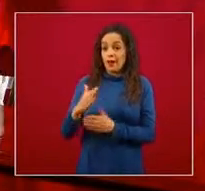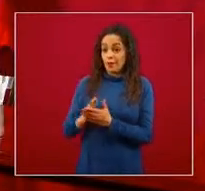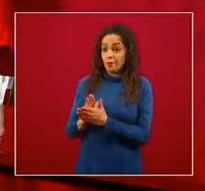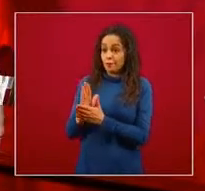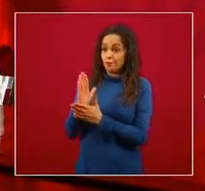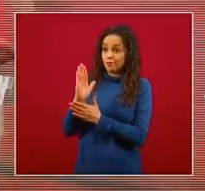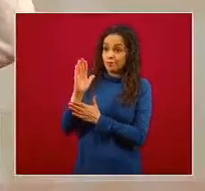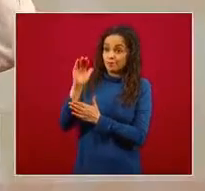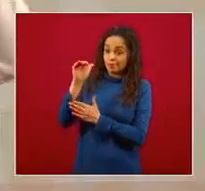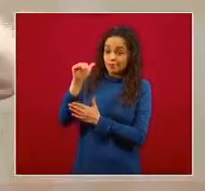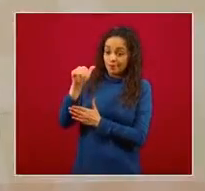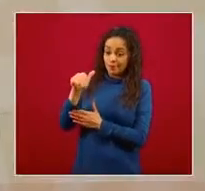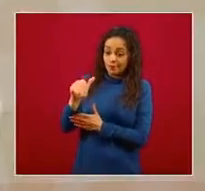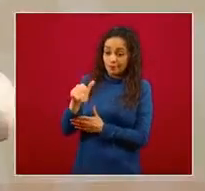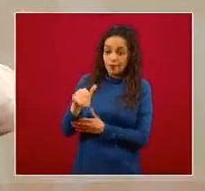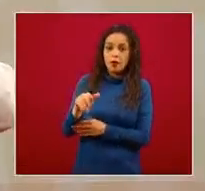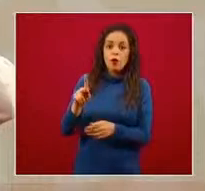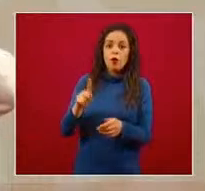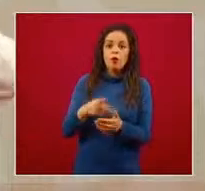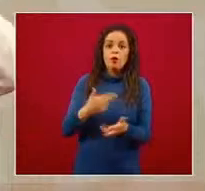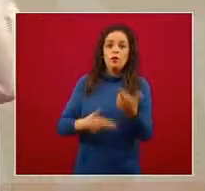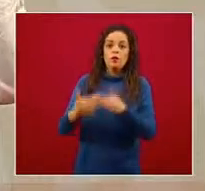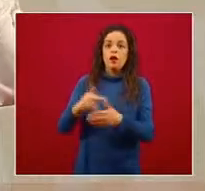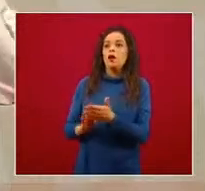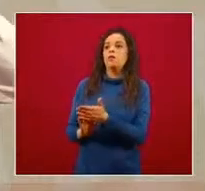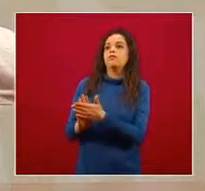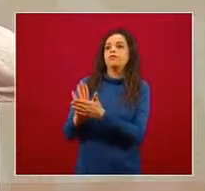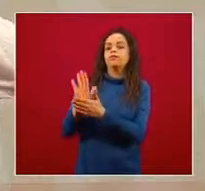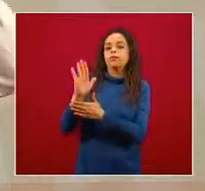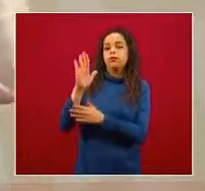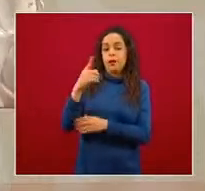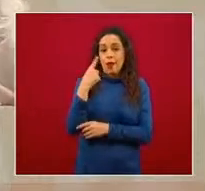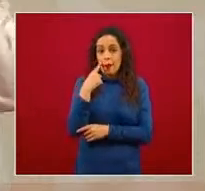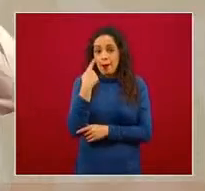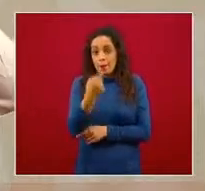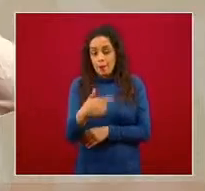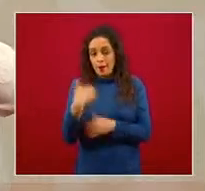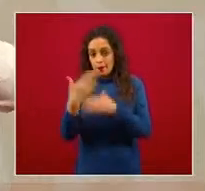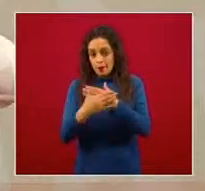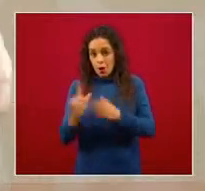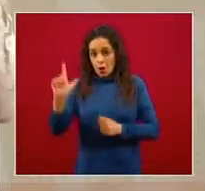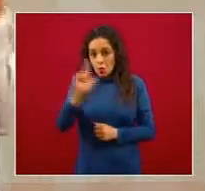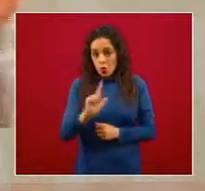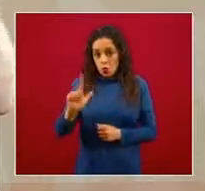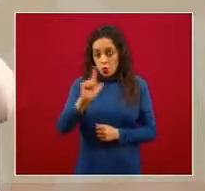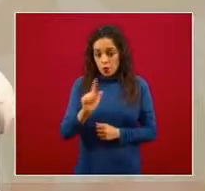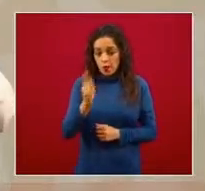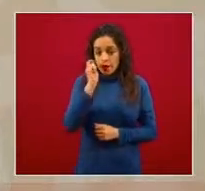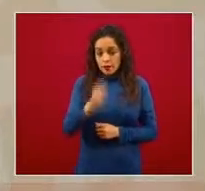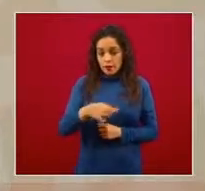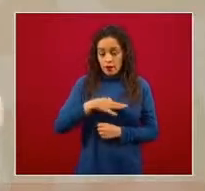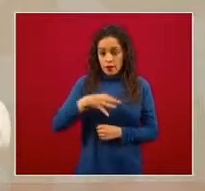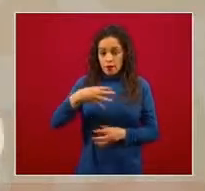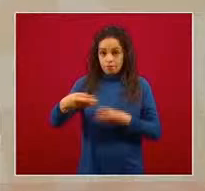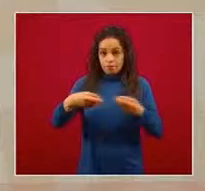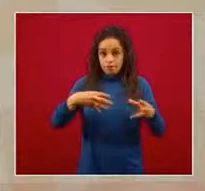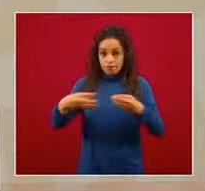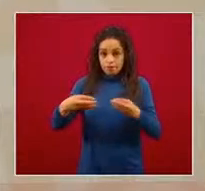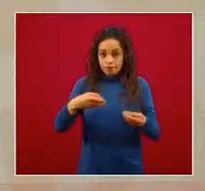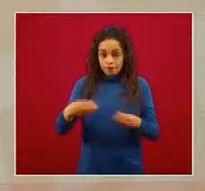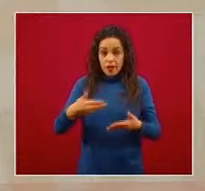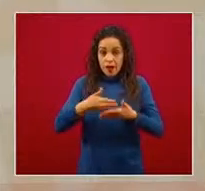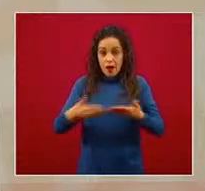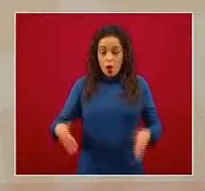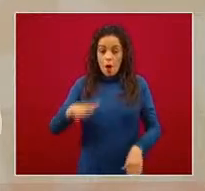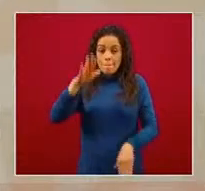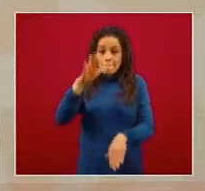If the trend starts going down, that's great. But then if it comes up, if there's a upsurge, we need to be careful. And you'll see